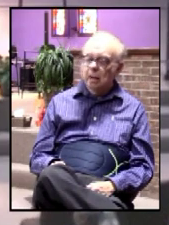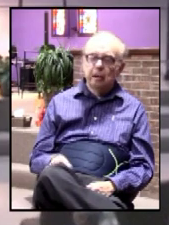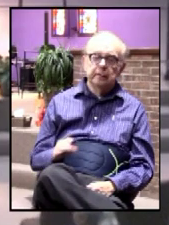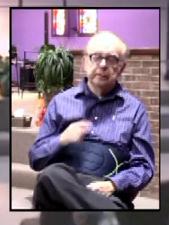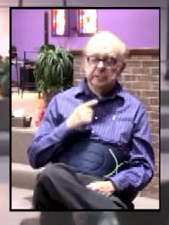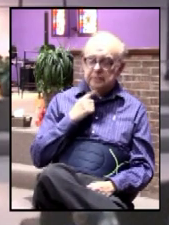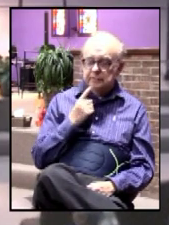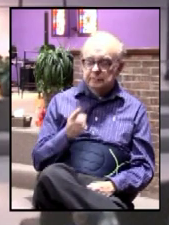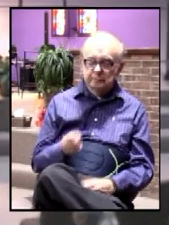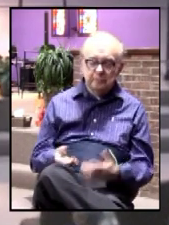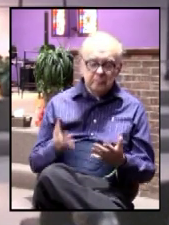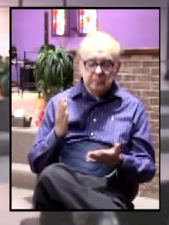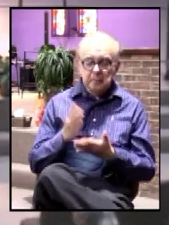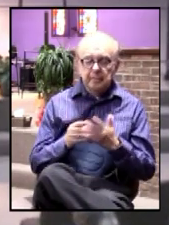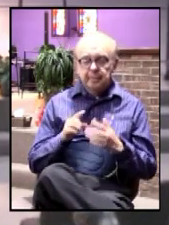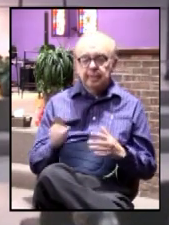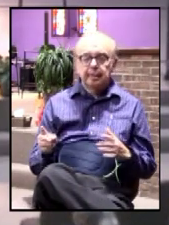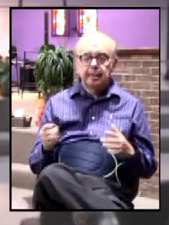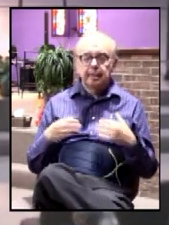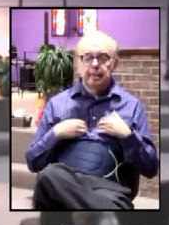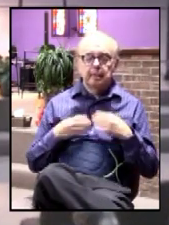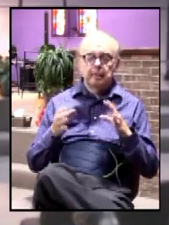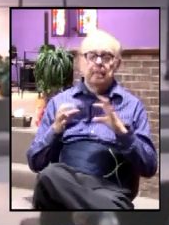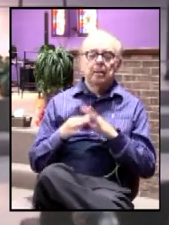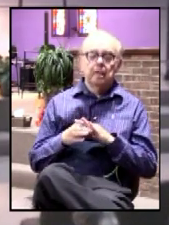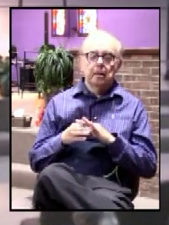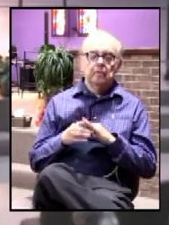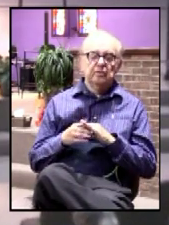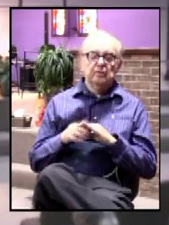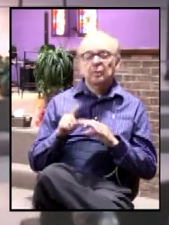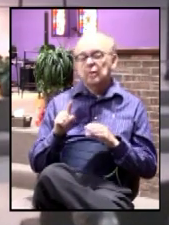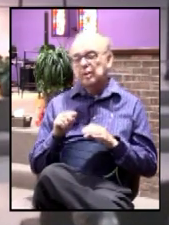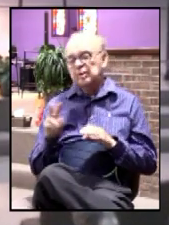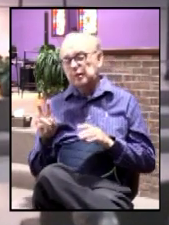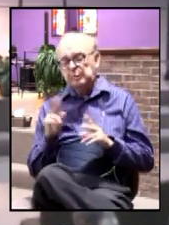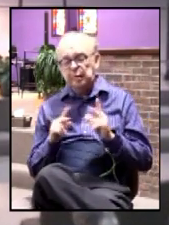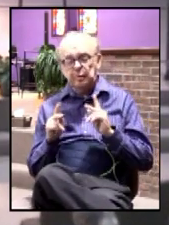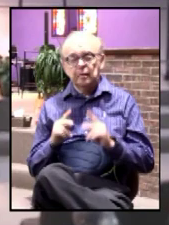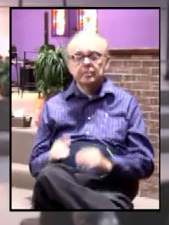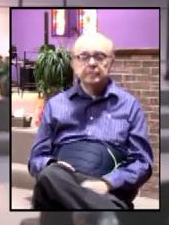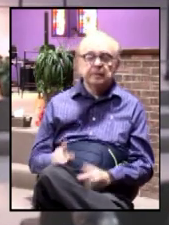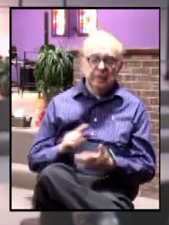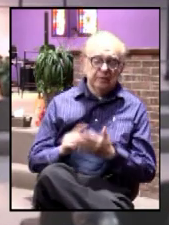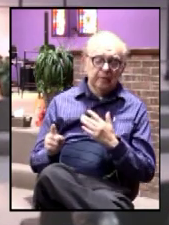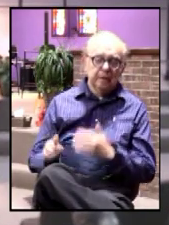I would venture to say that probably some of you have only been connected to one or two.